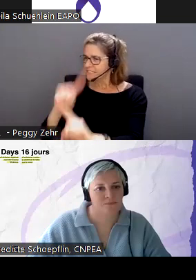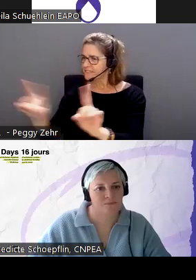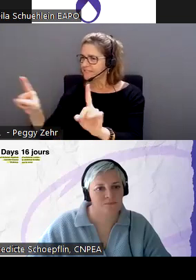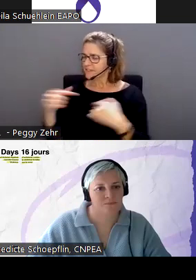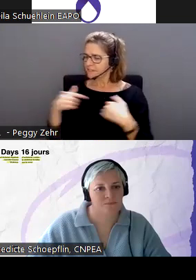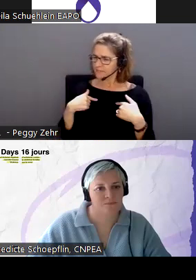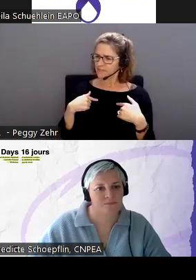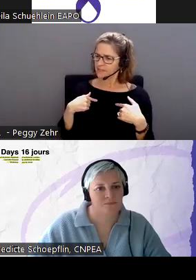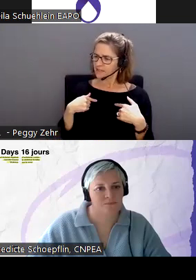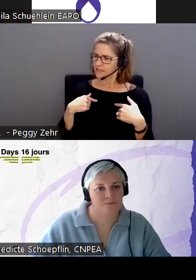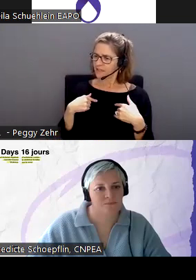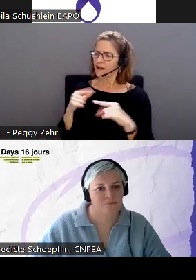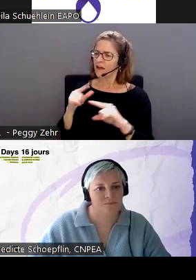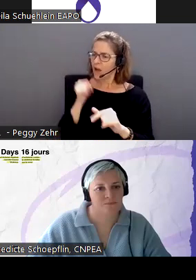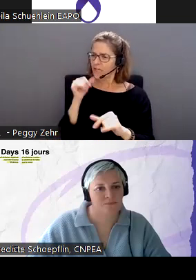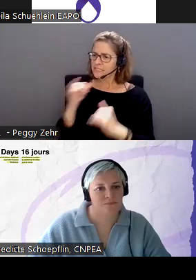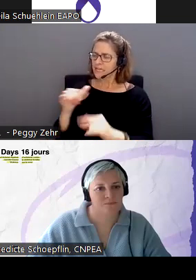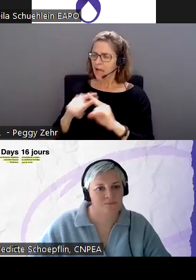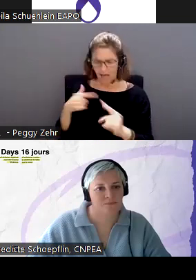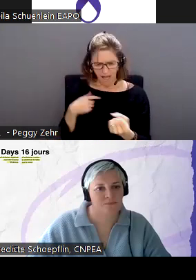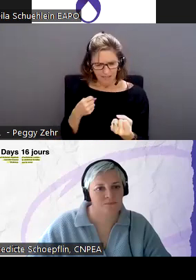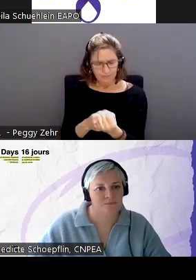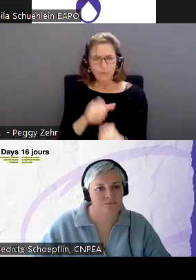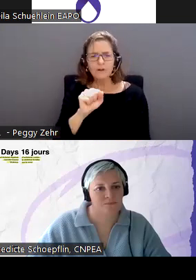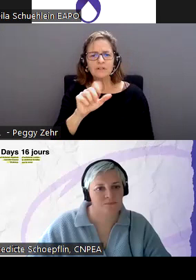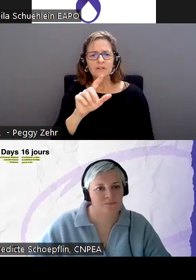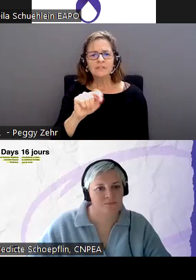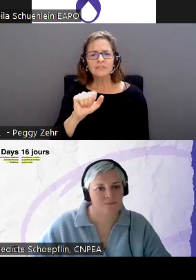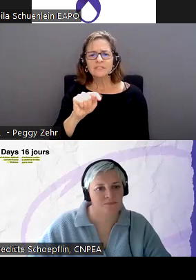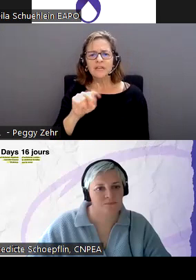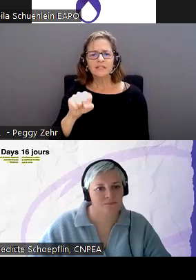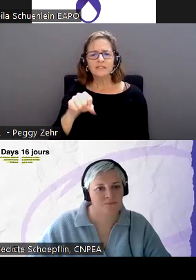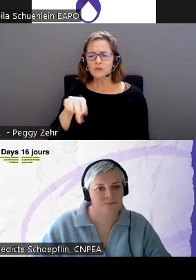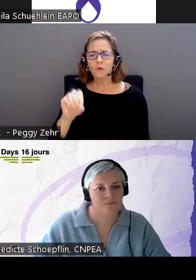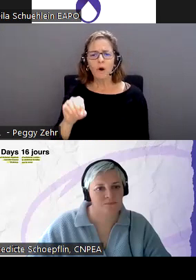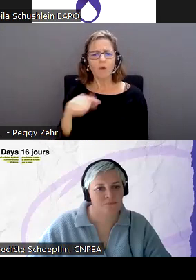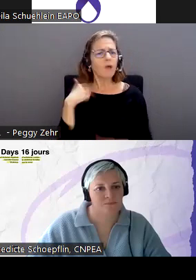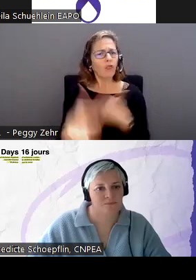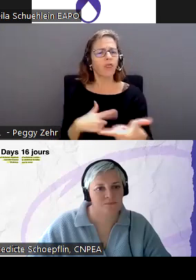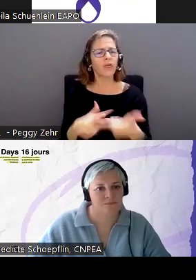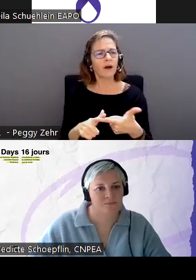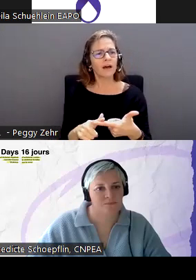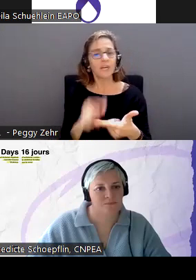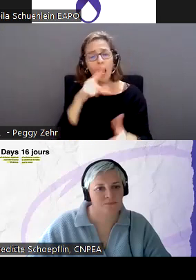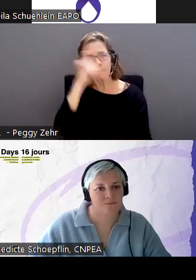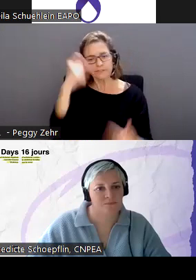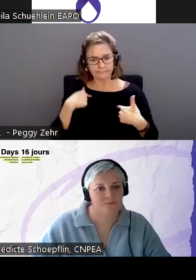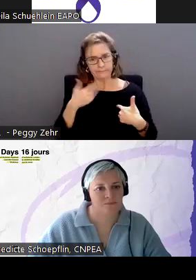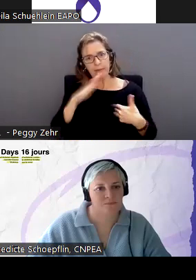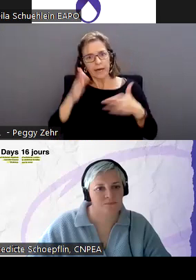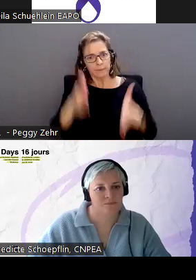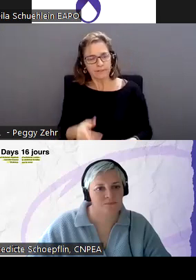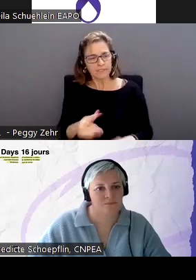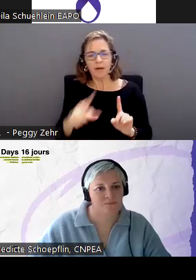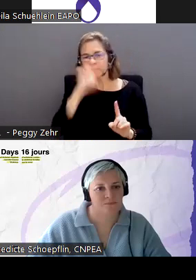in maintaining the status quo. We don't do it because we're bad people. We don't do it because we don't care. We've just been indoctrinated into a